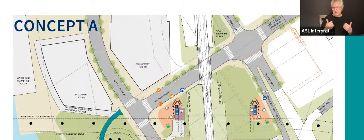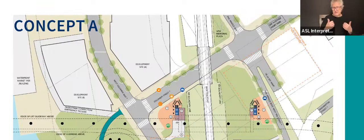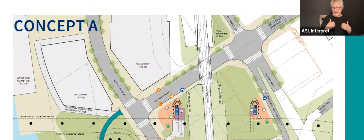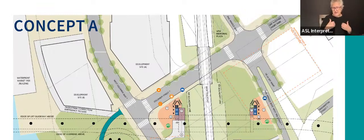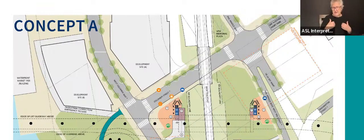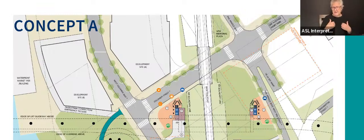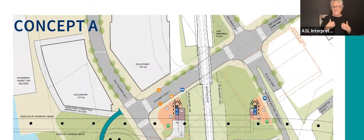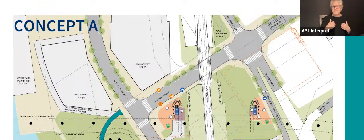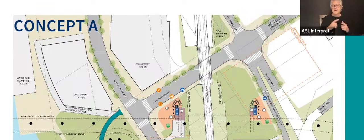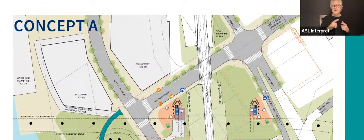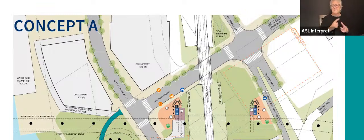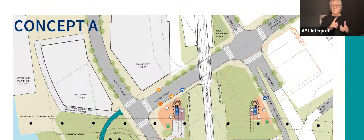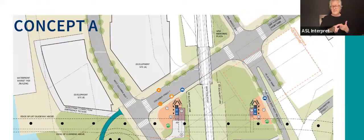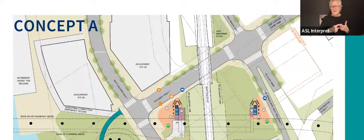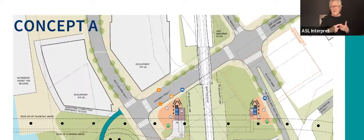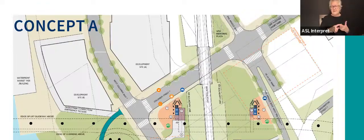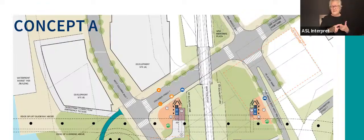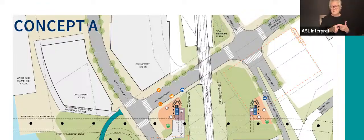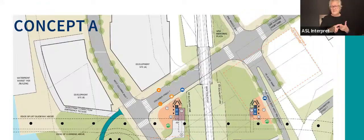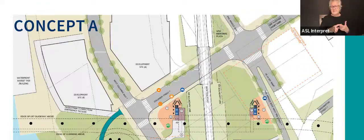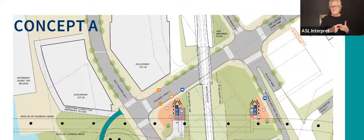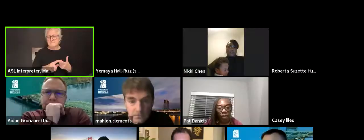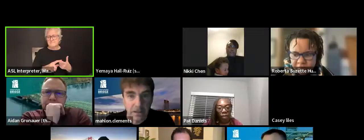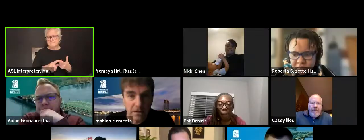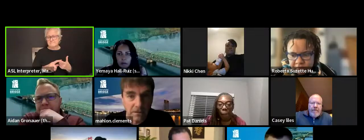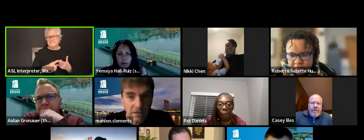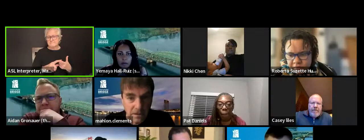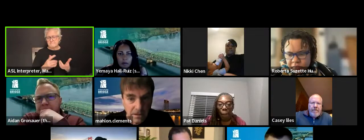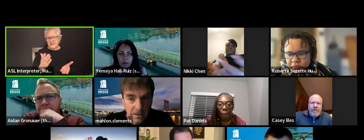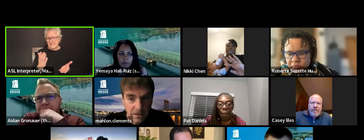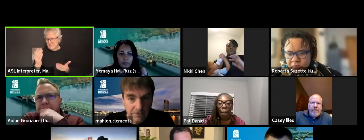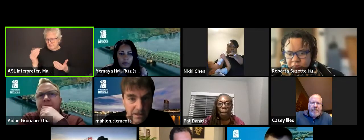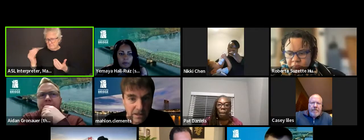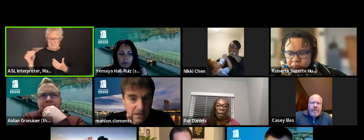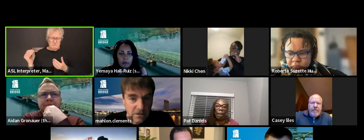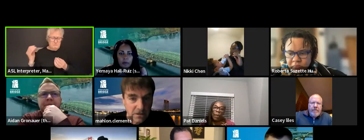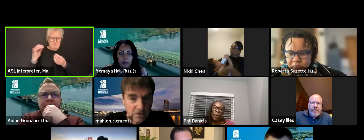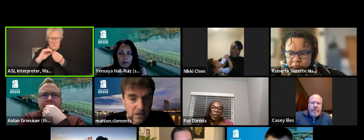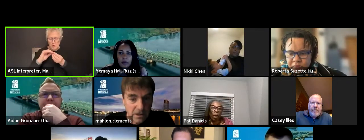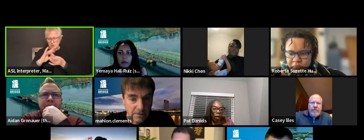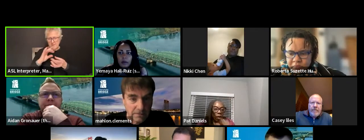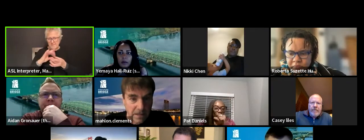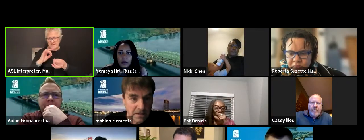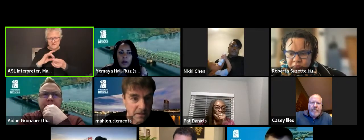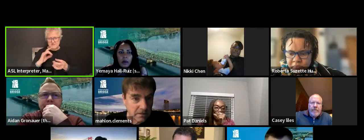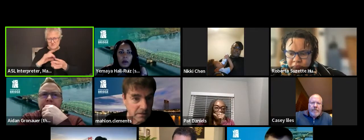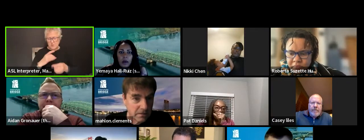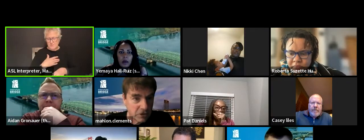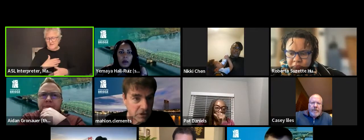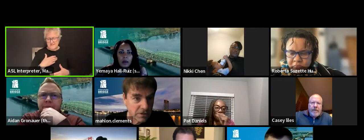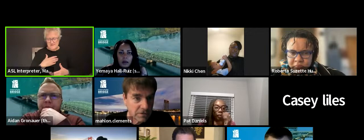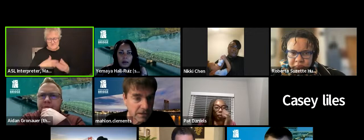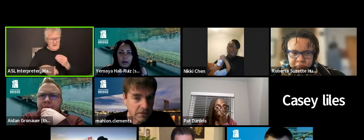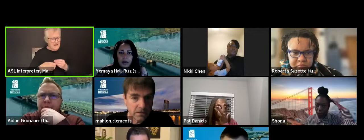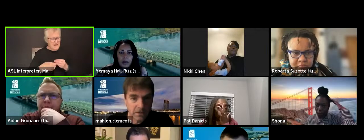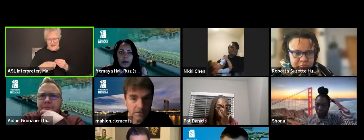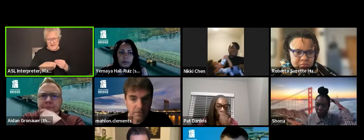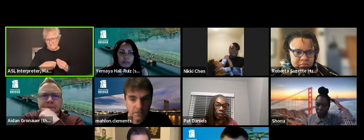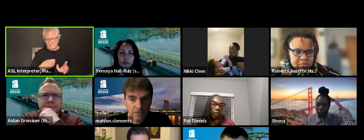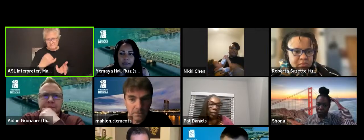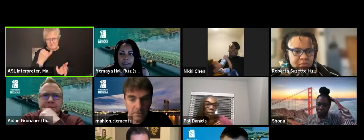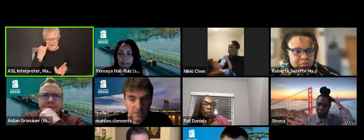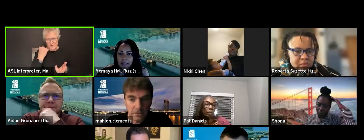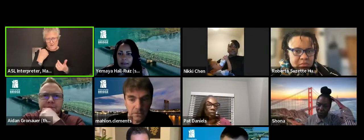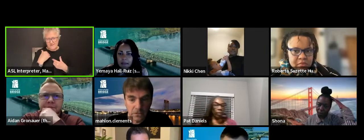we'll maybe collect some more comments, but certainly anybody just chime in and if they can. So back to the shared screen.